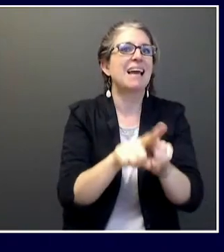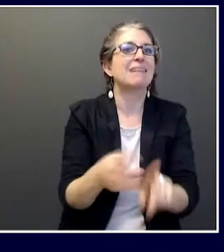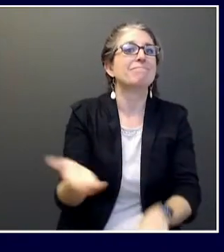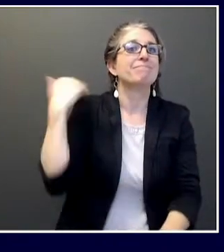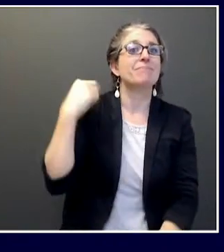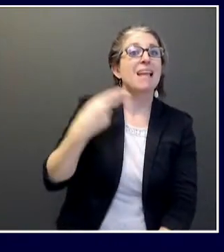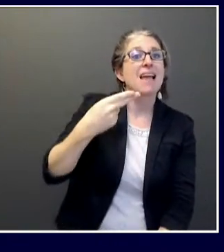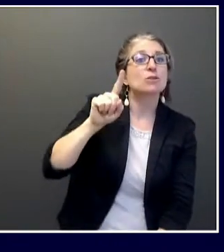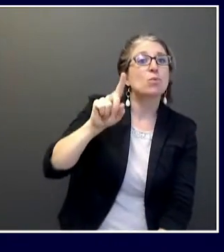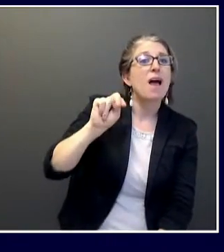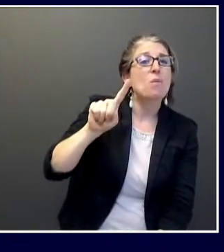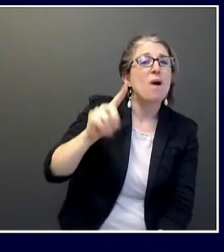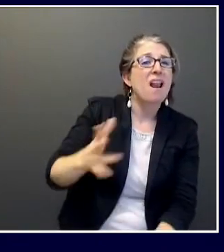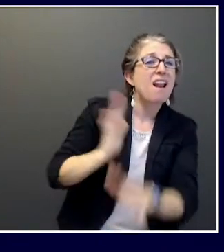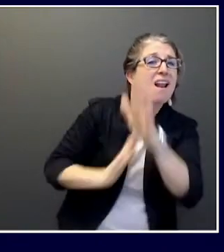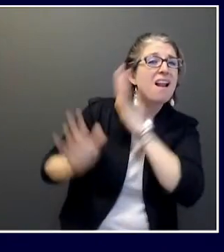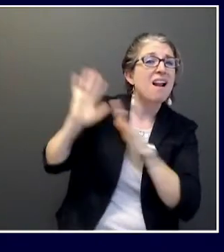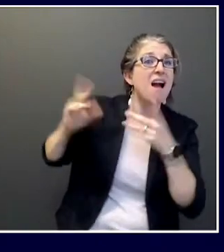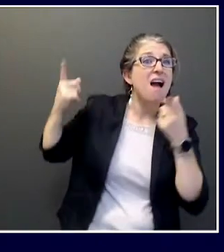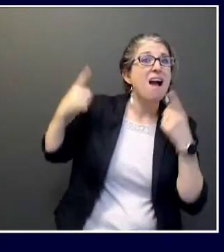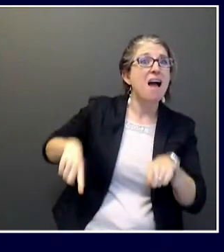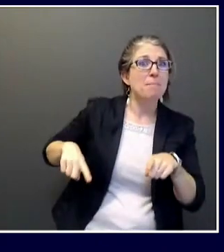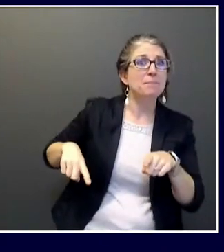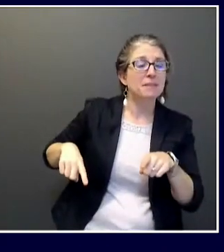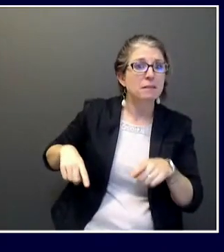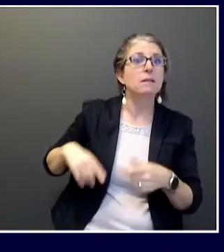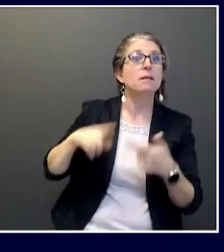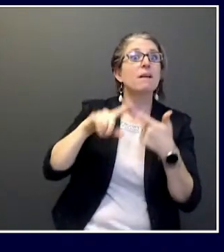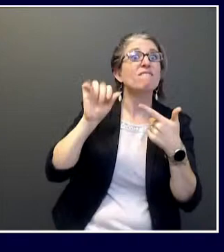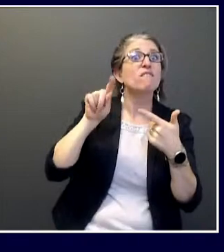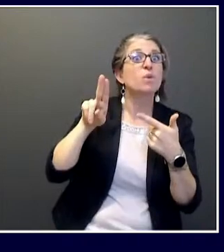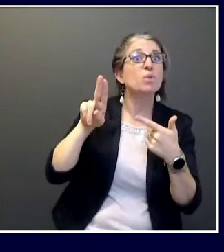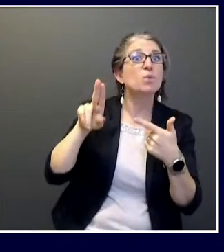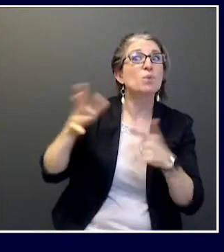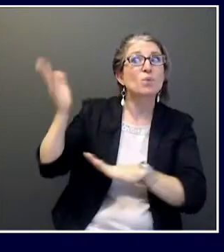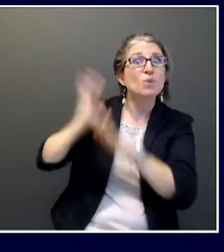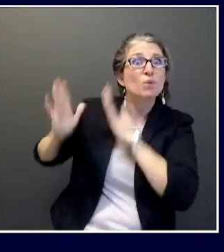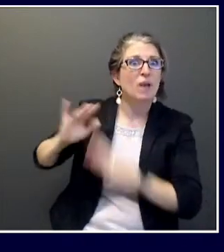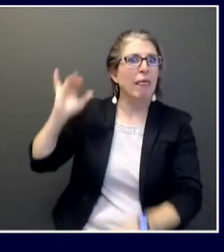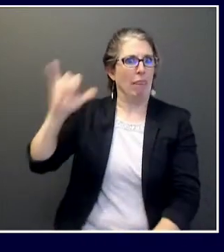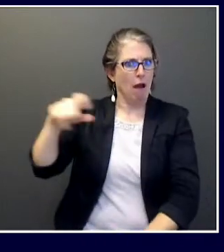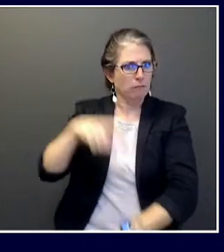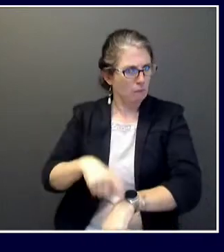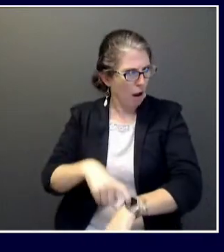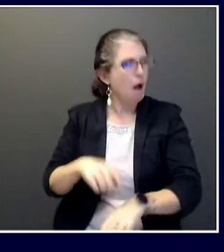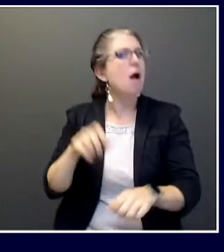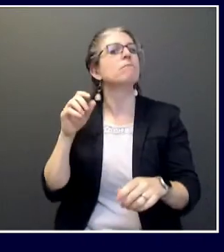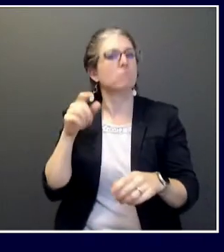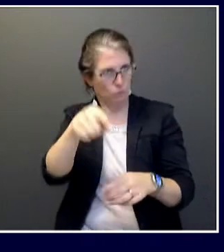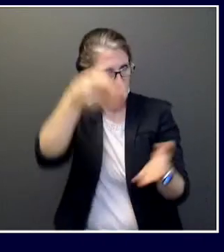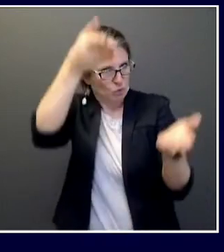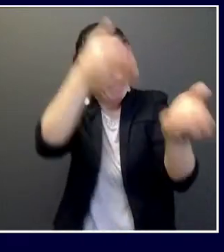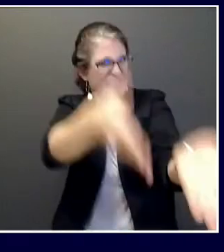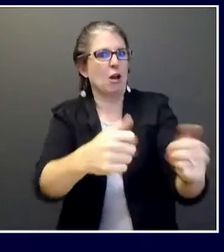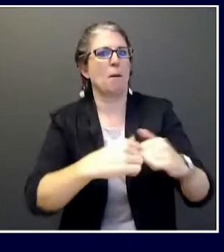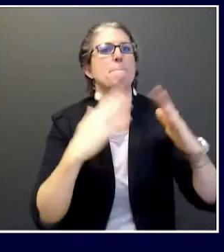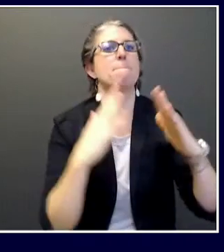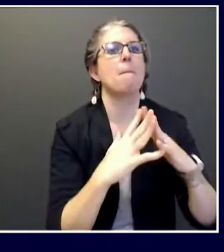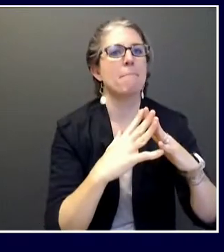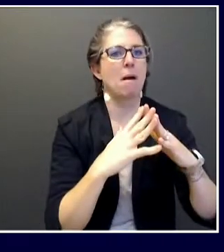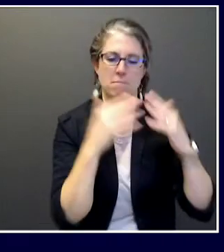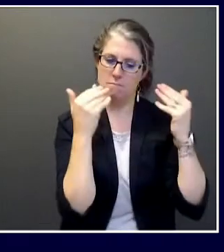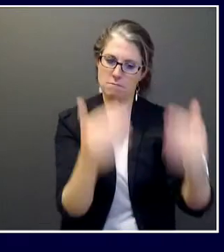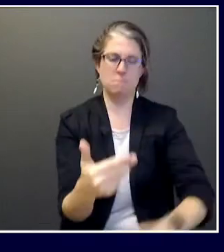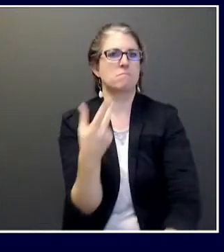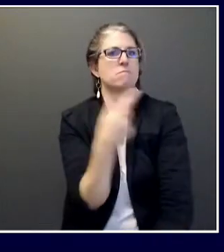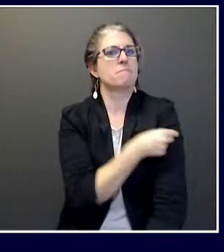also going to be supplementing that with other available channels. For example, commercial pharmacies in Maine will also have the vaccine